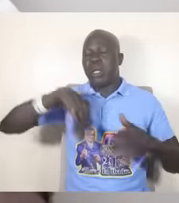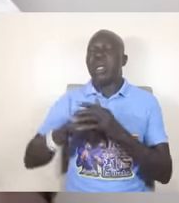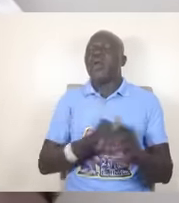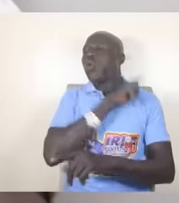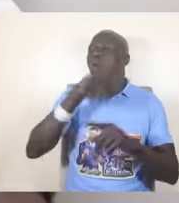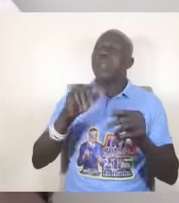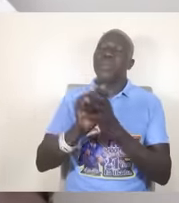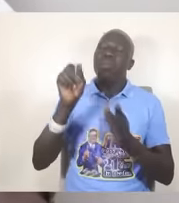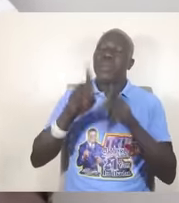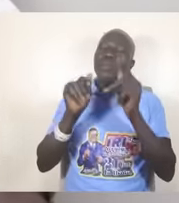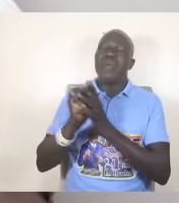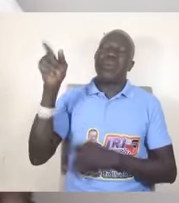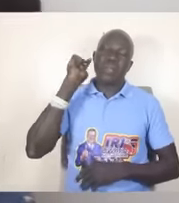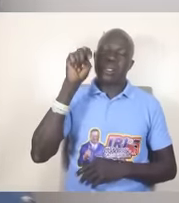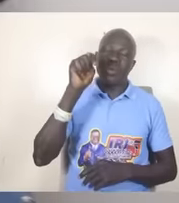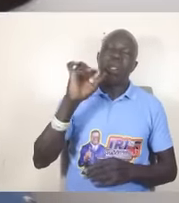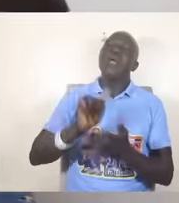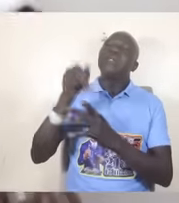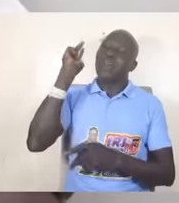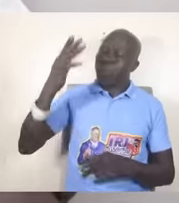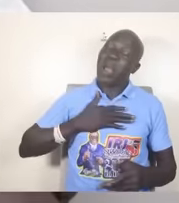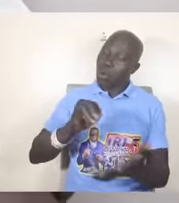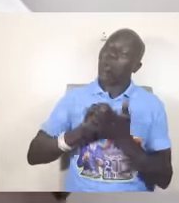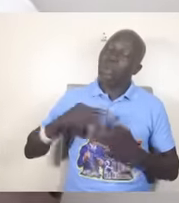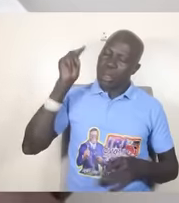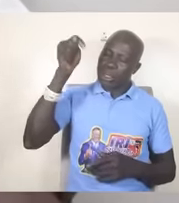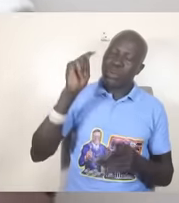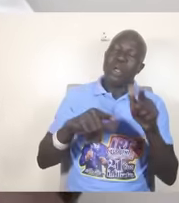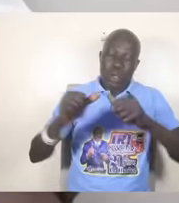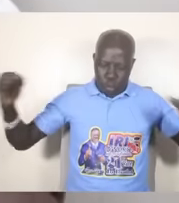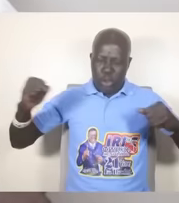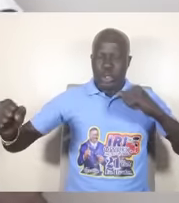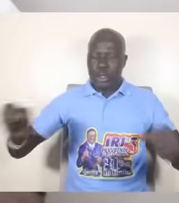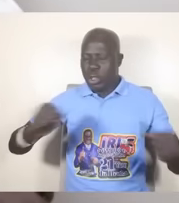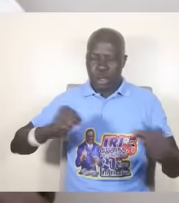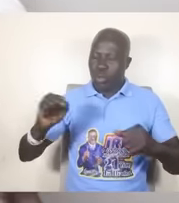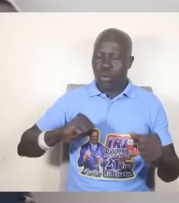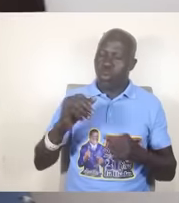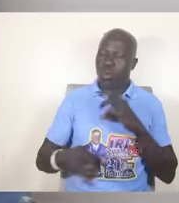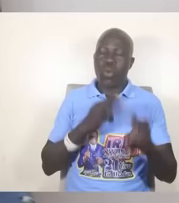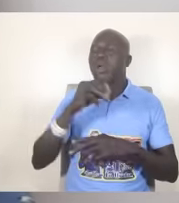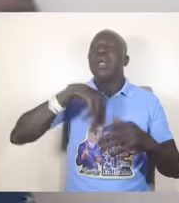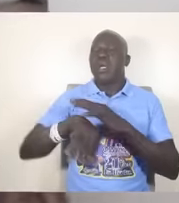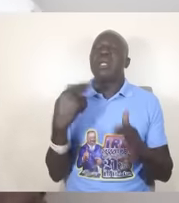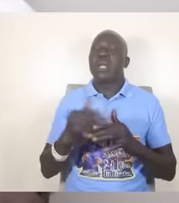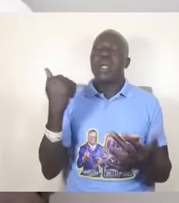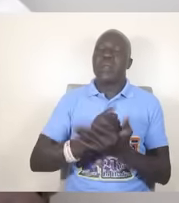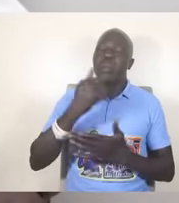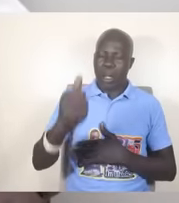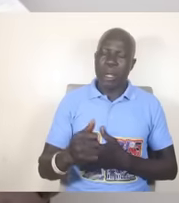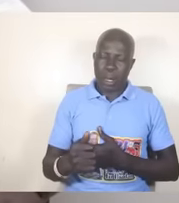Mama, you send the testimony. As people are buried. Testimony here. Your testimony. Oh, amen. In the name of